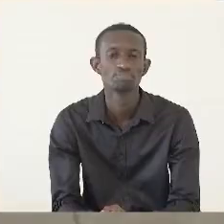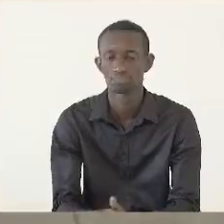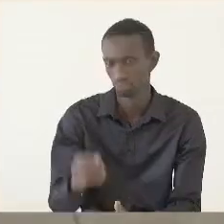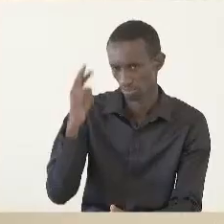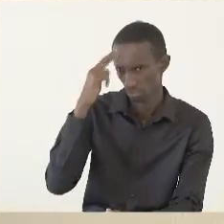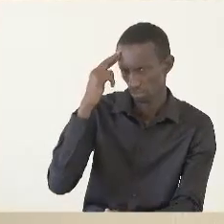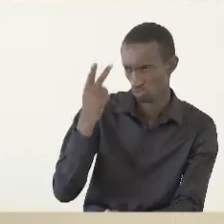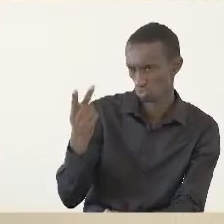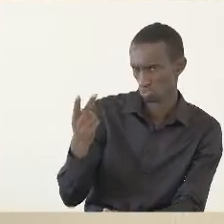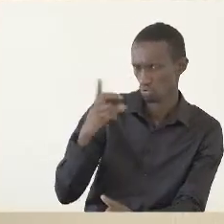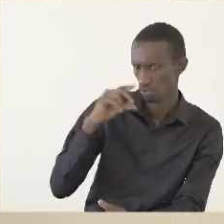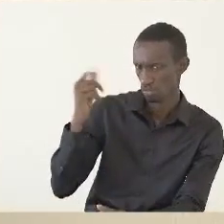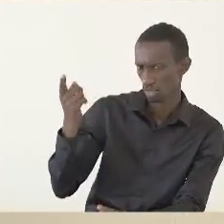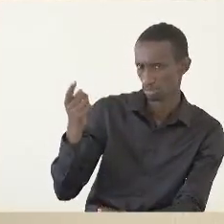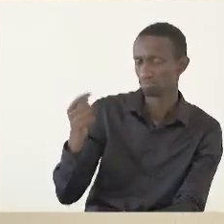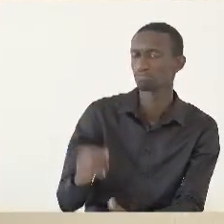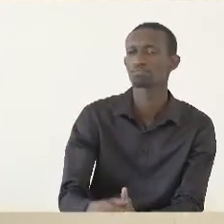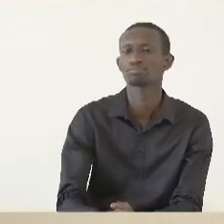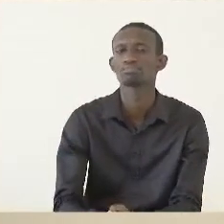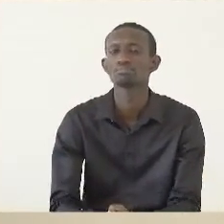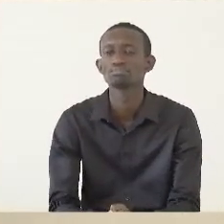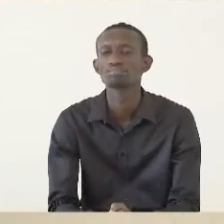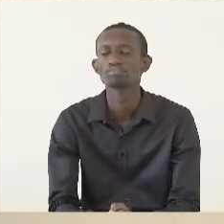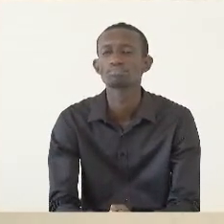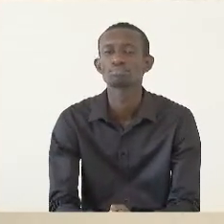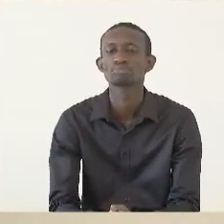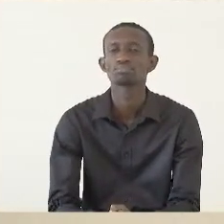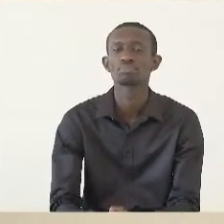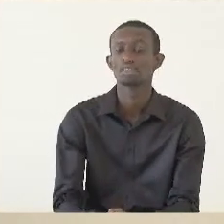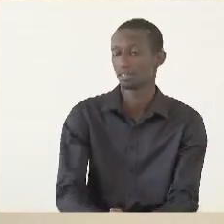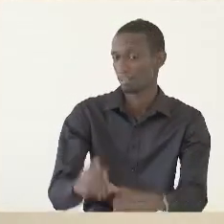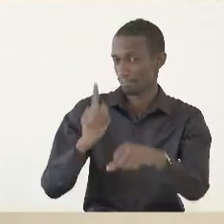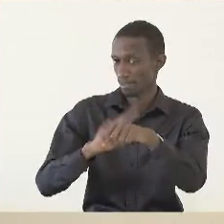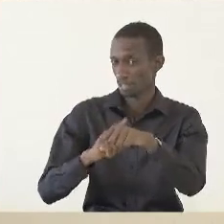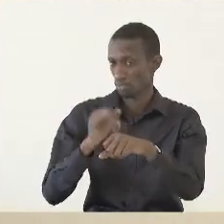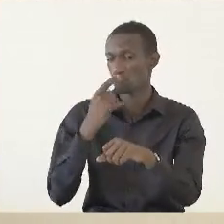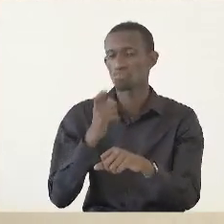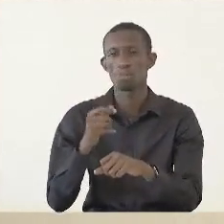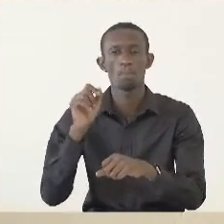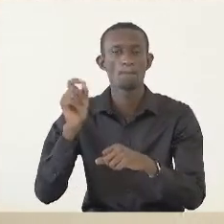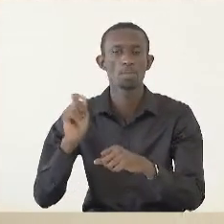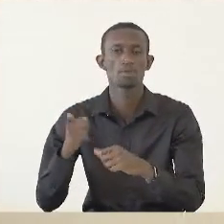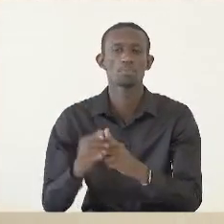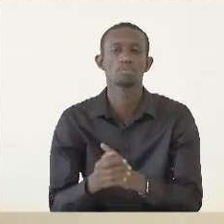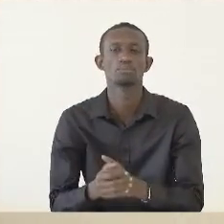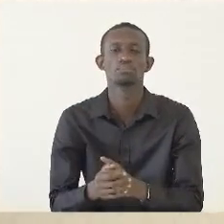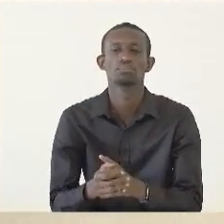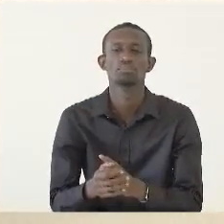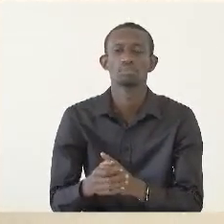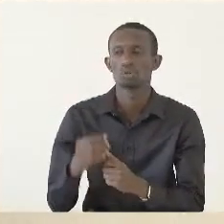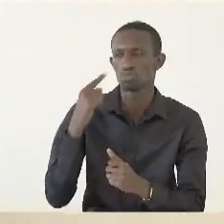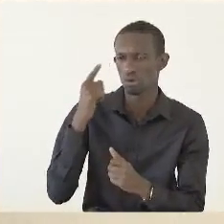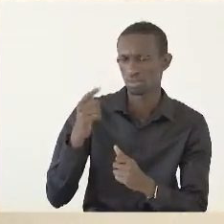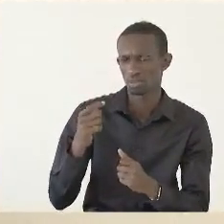Remember these two words. This is, so the moment, if you can recall, the idea that you